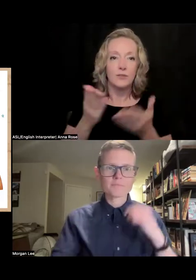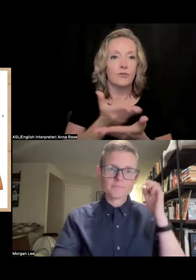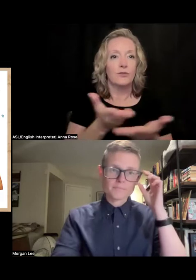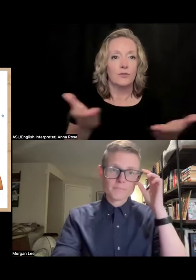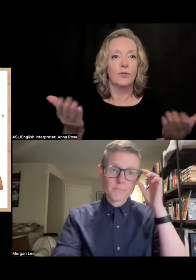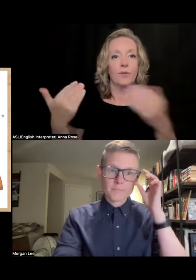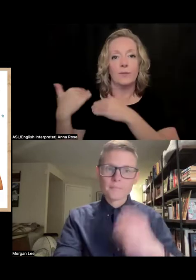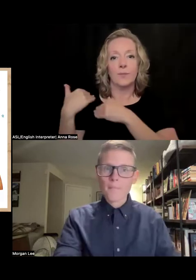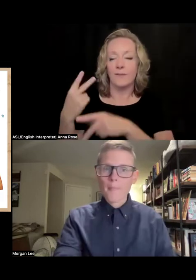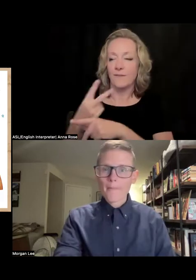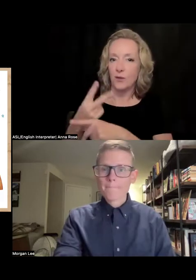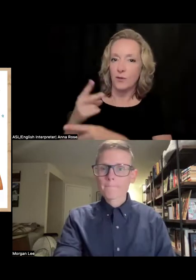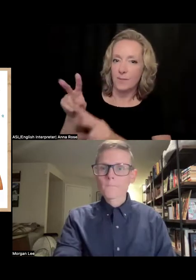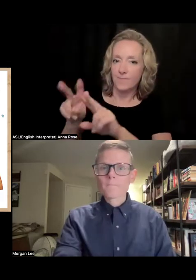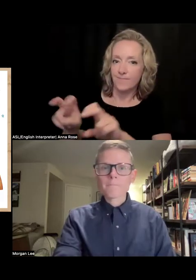learn.